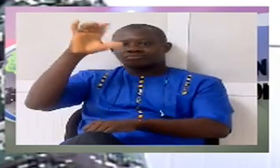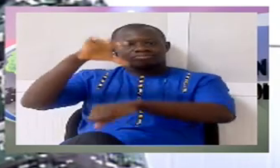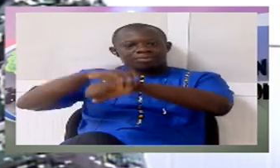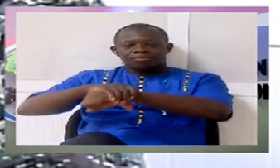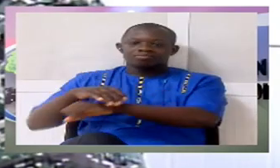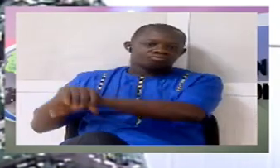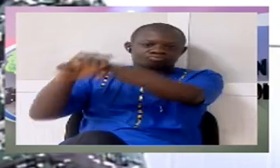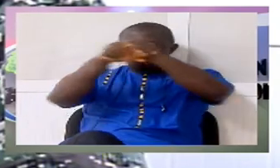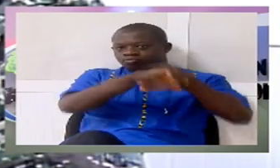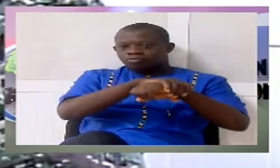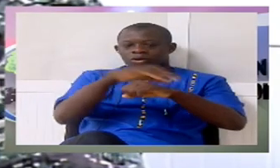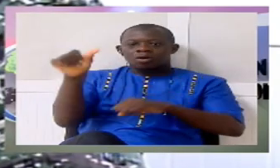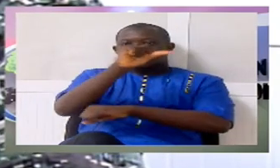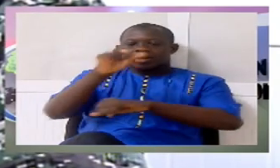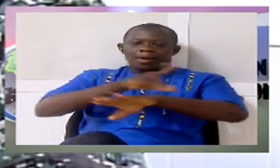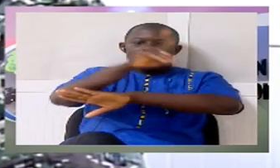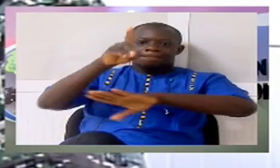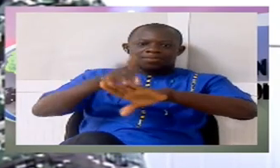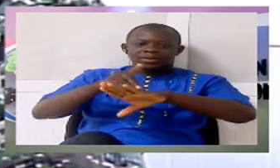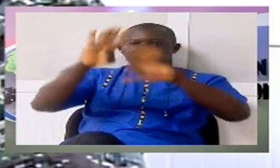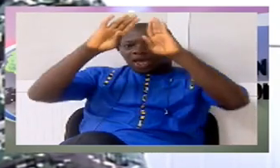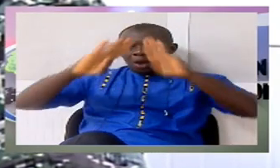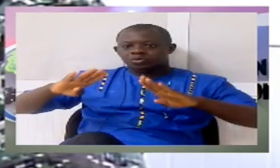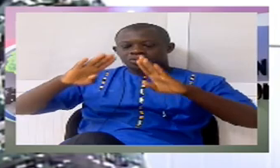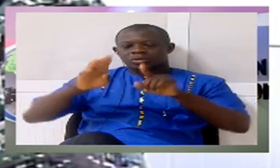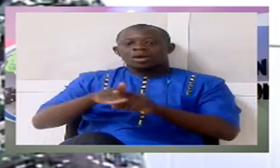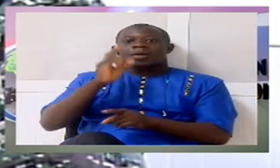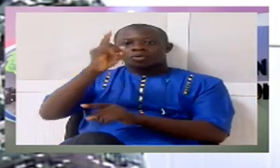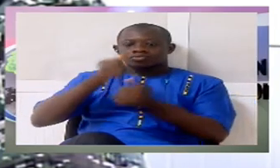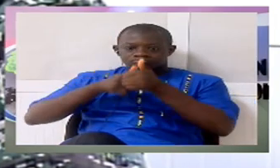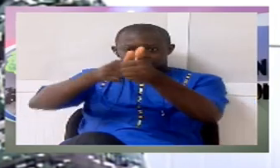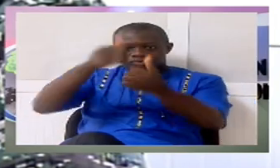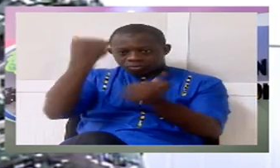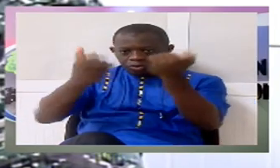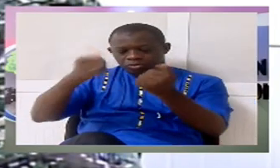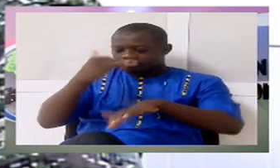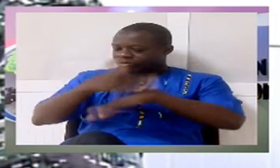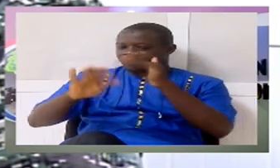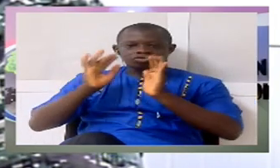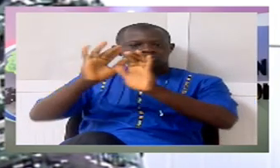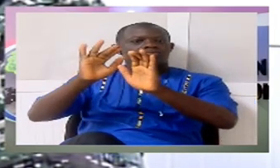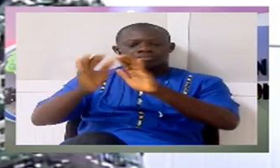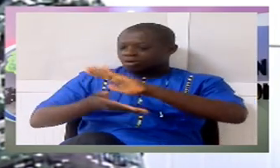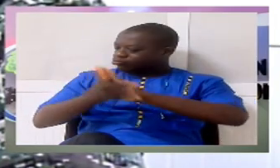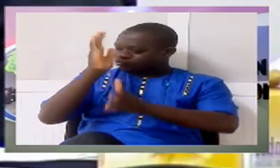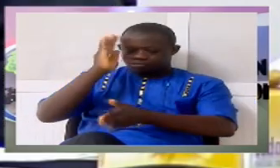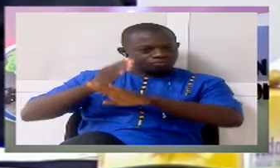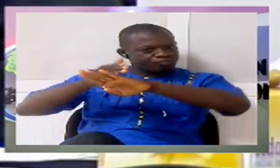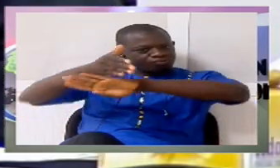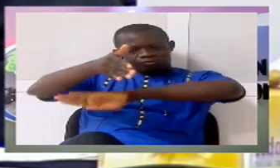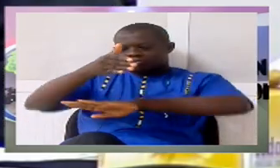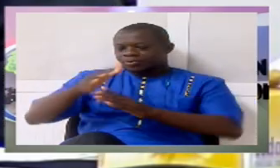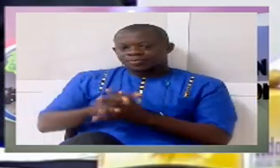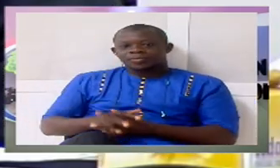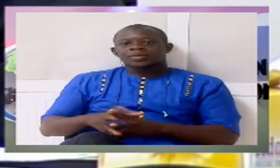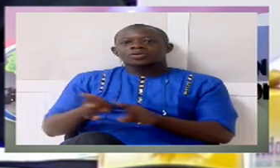sometimes they take the vehicle to the station. The convoy does not stop. It goes on. But it